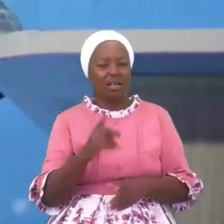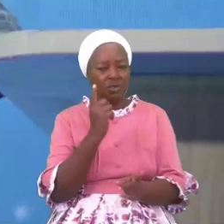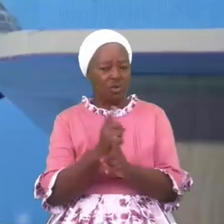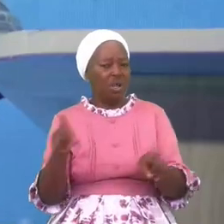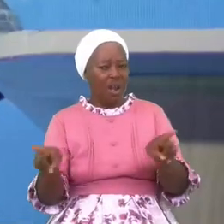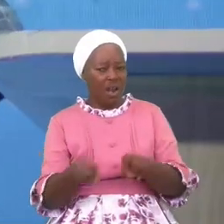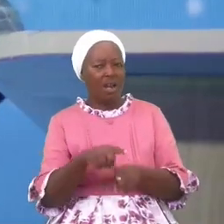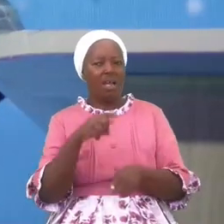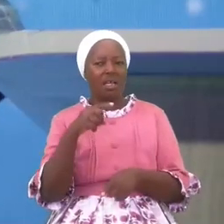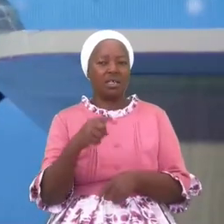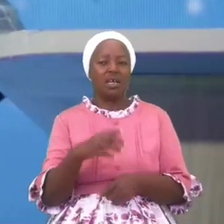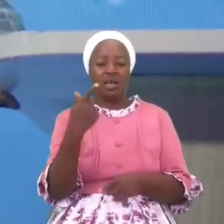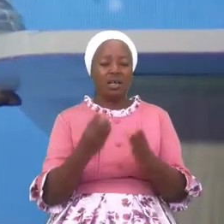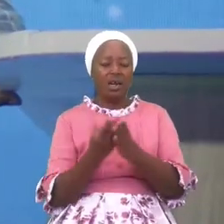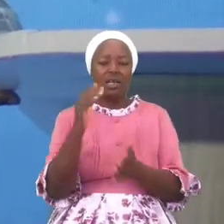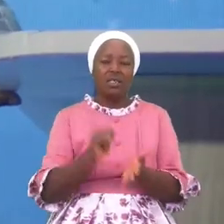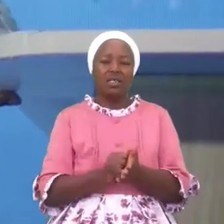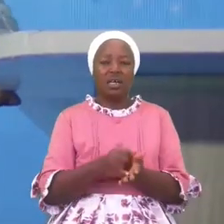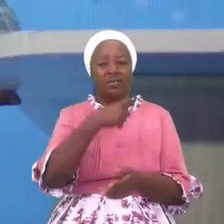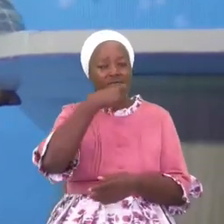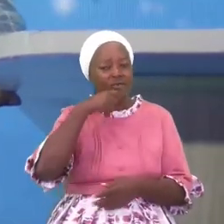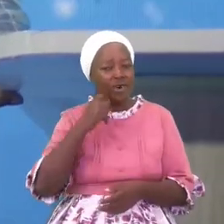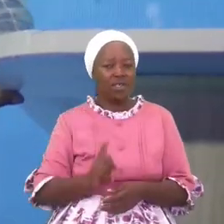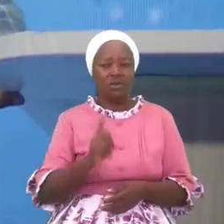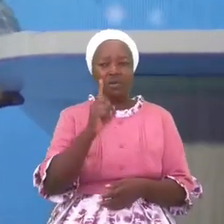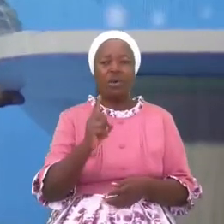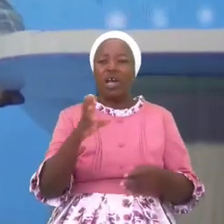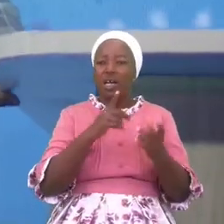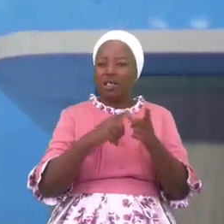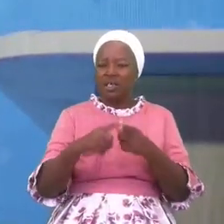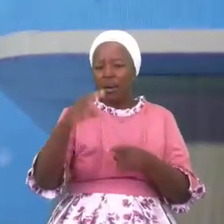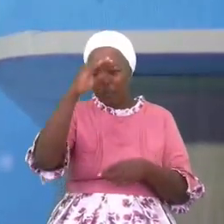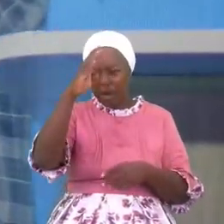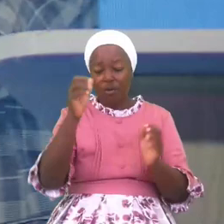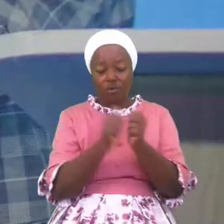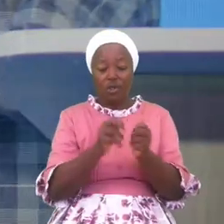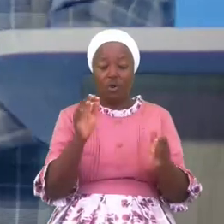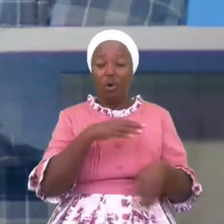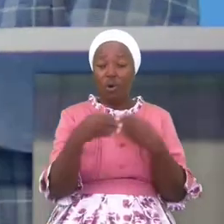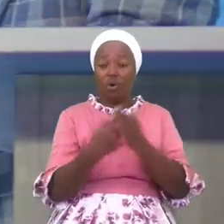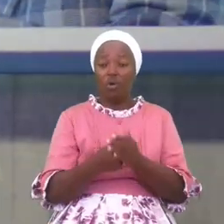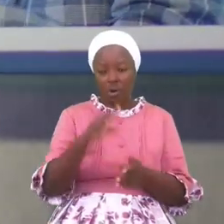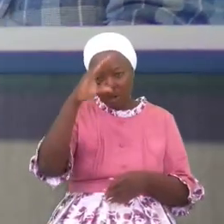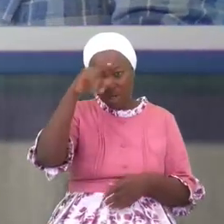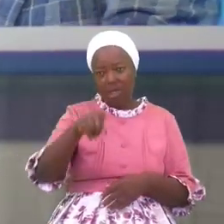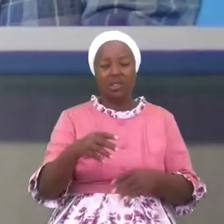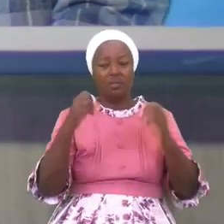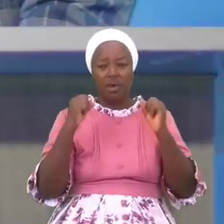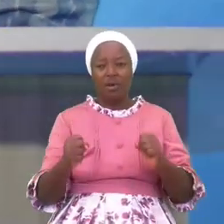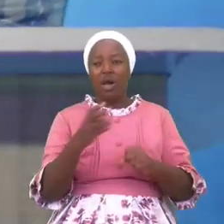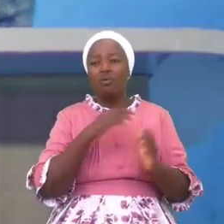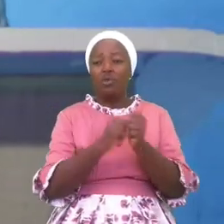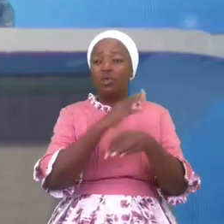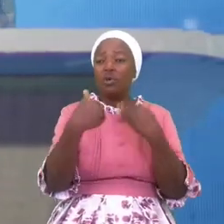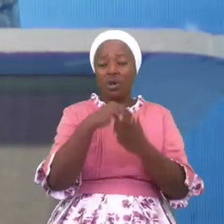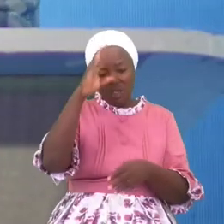Man, with all his power, man, with all his ingenuity, man, with all the solution